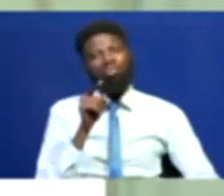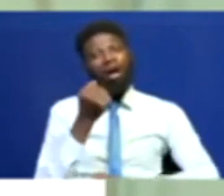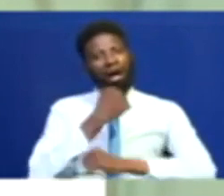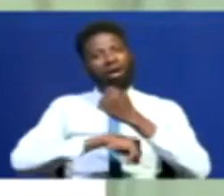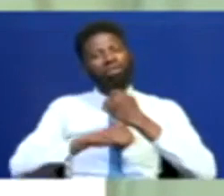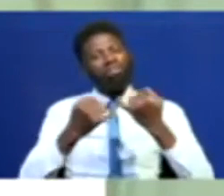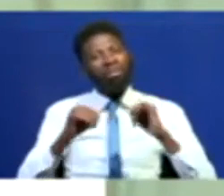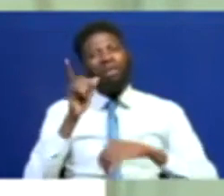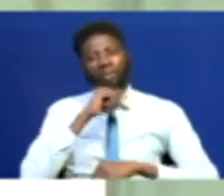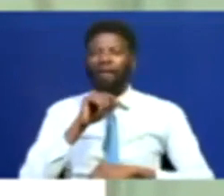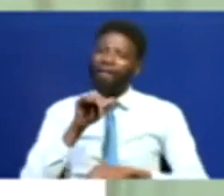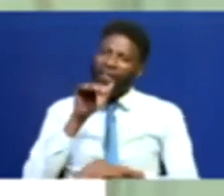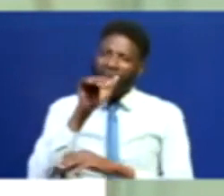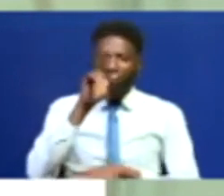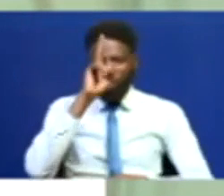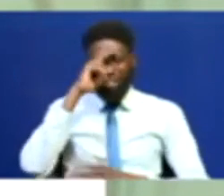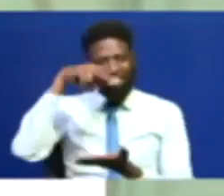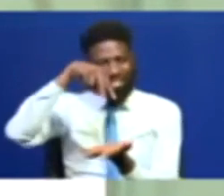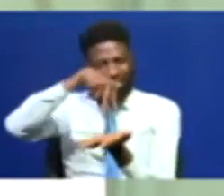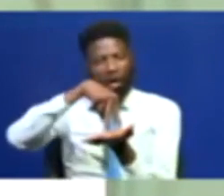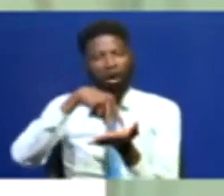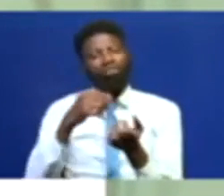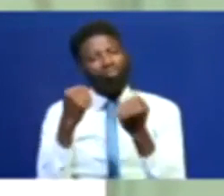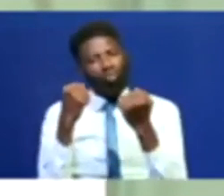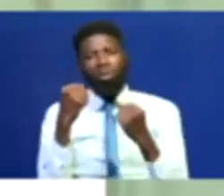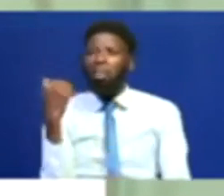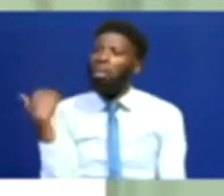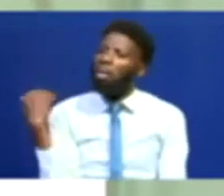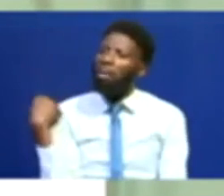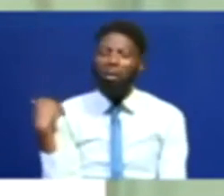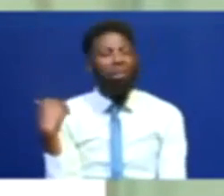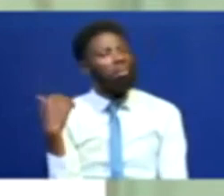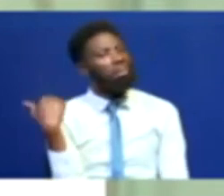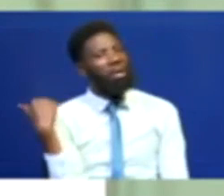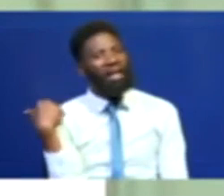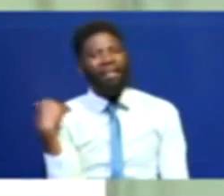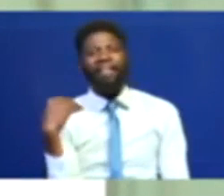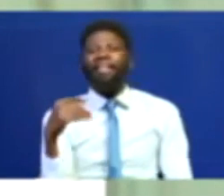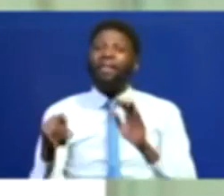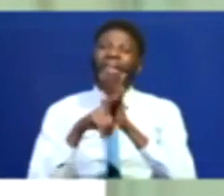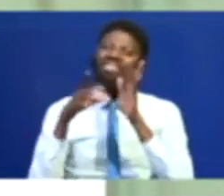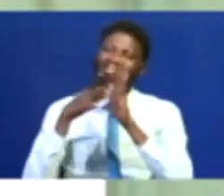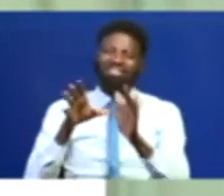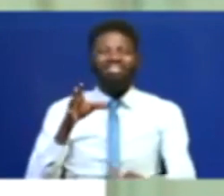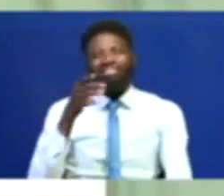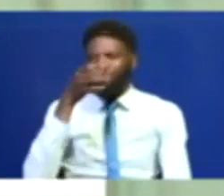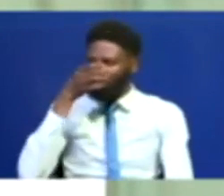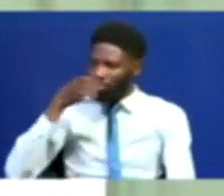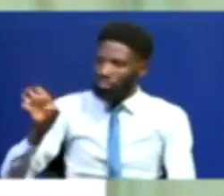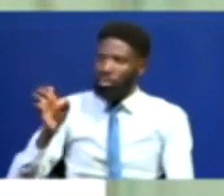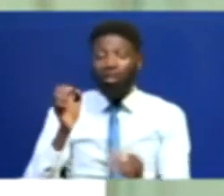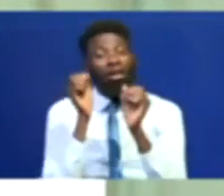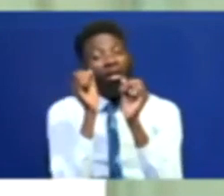stay put and not be bothered by unnecessary criticism. And if those people do not